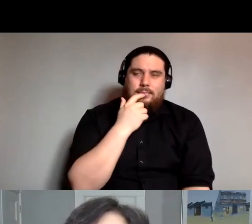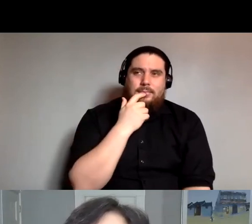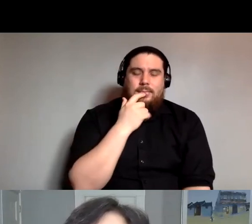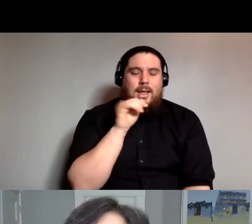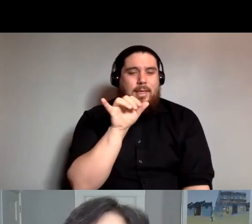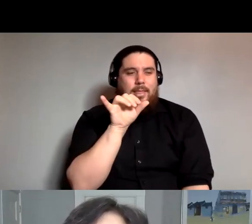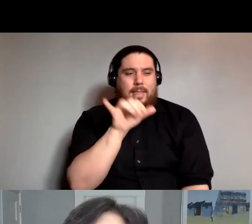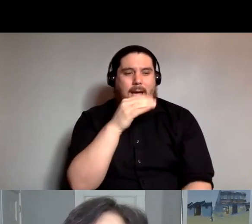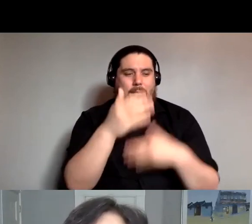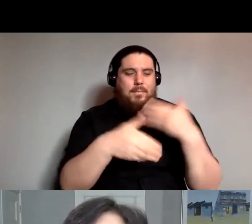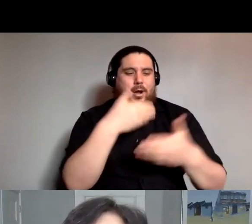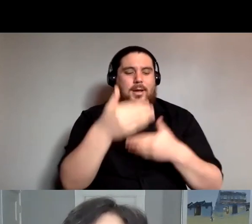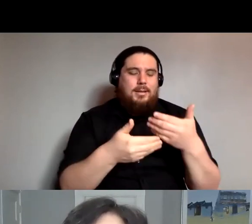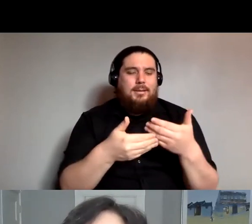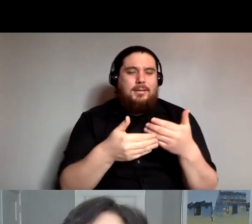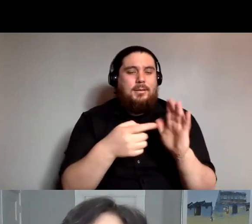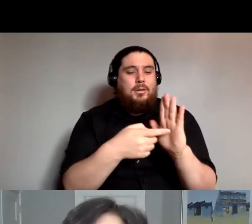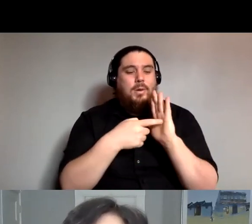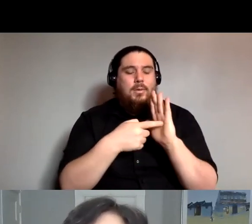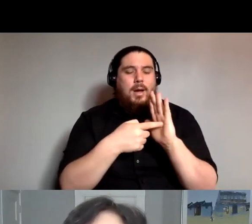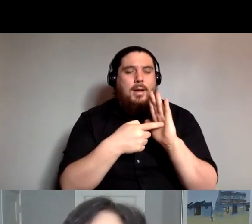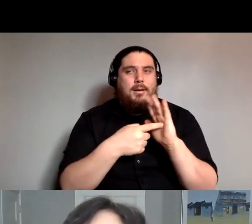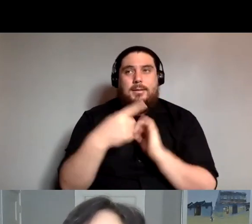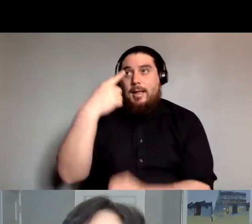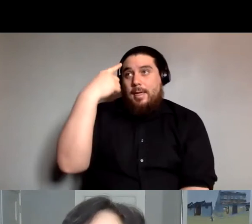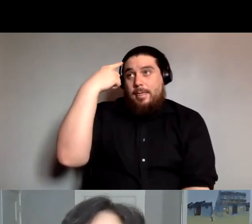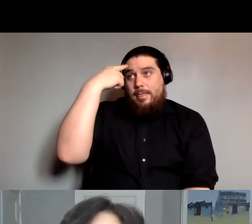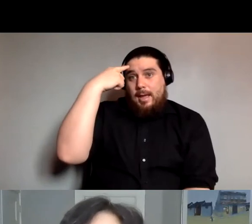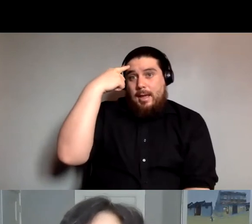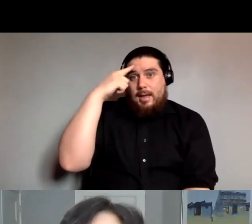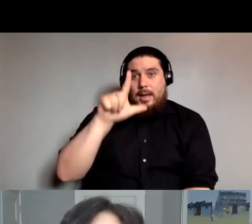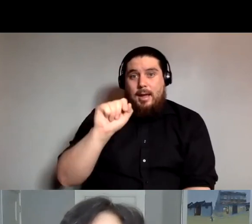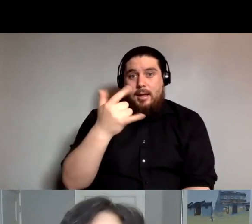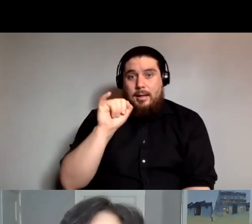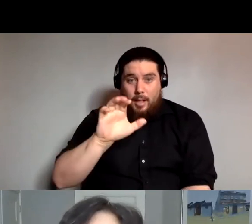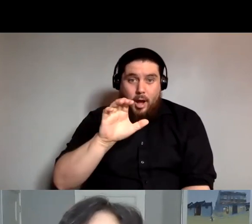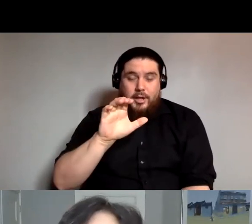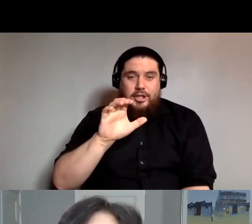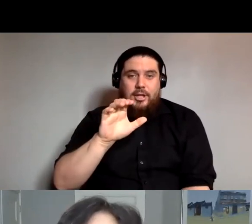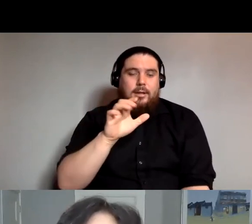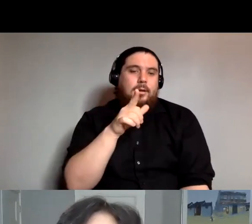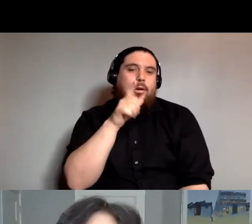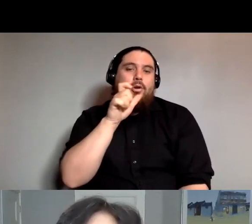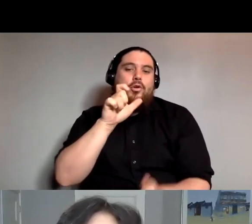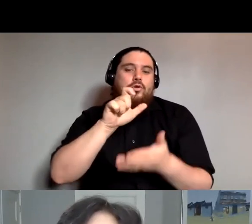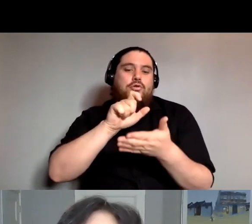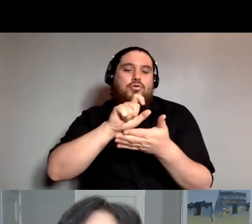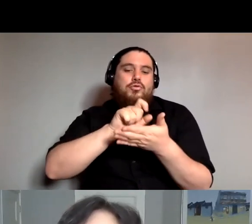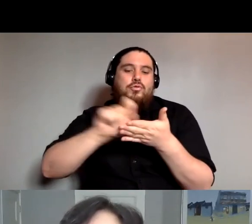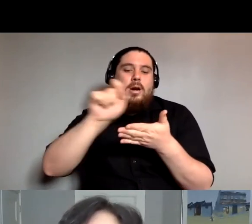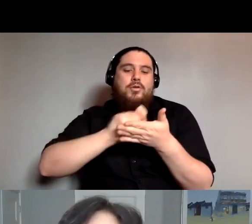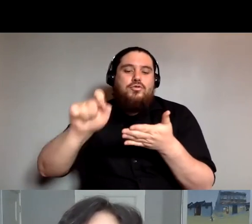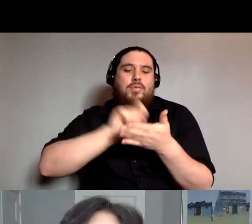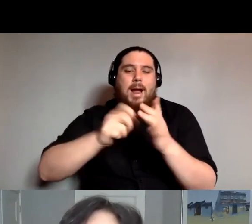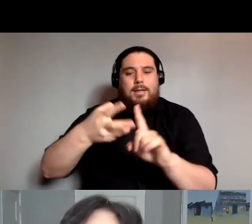takes a combination of both of the thinking logic, whoever write the recruitment application,